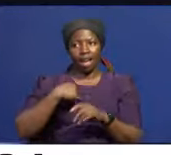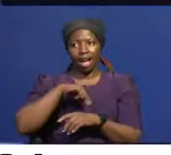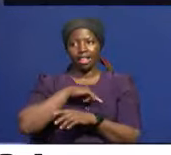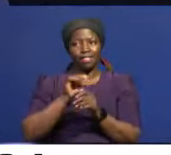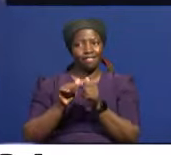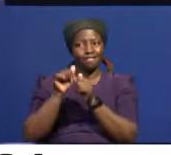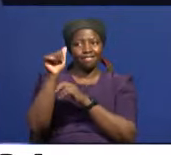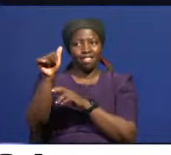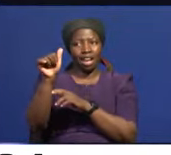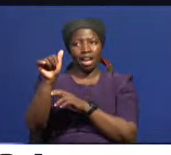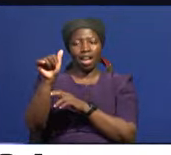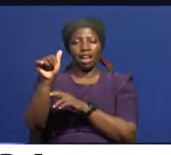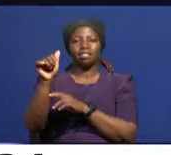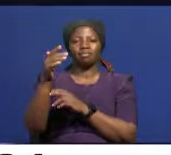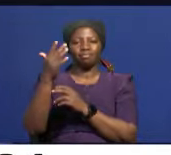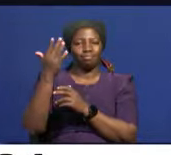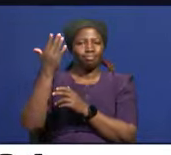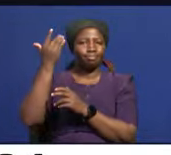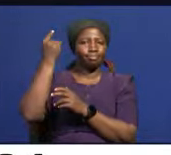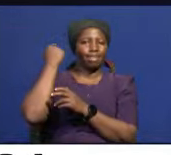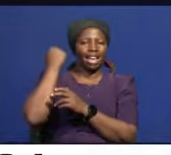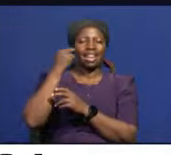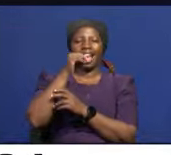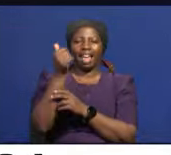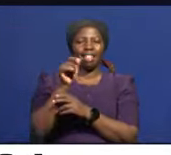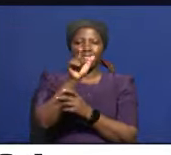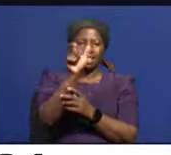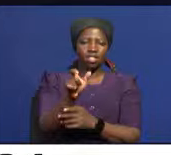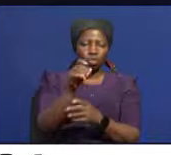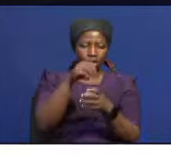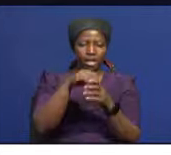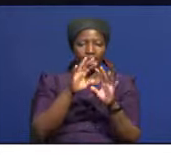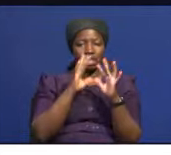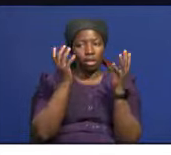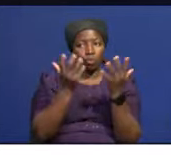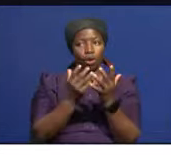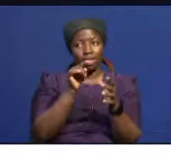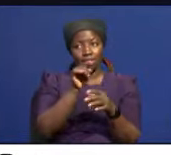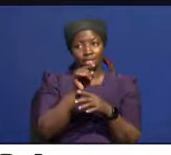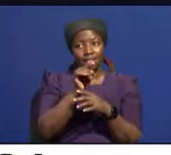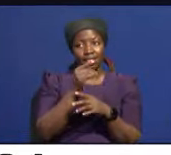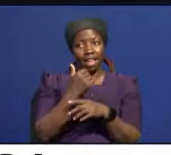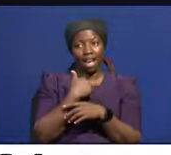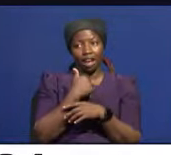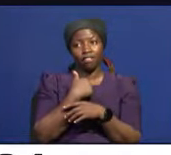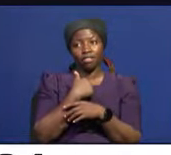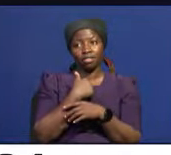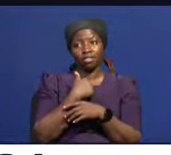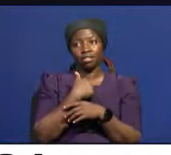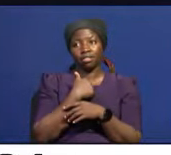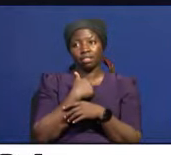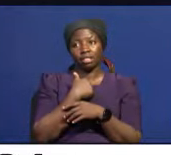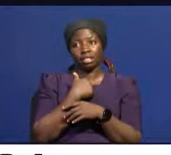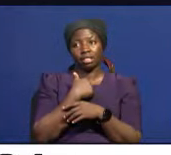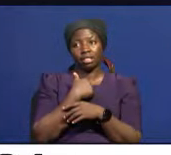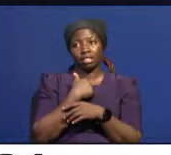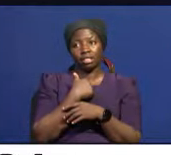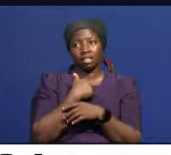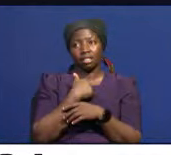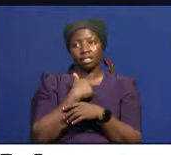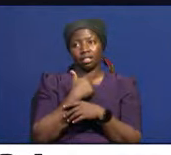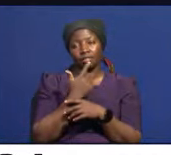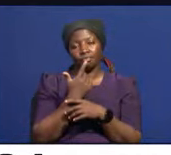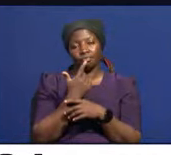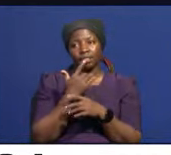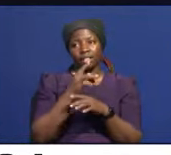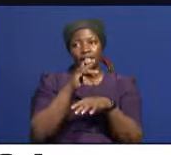behind other regions of the globe. This has great critical implications for our ambition